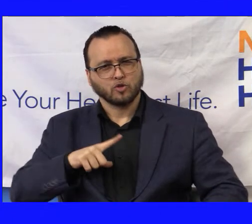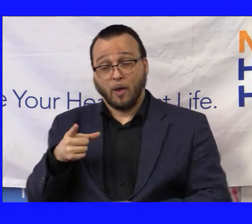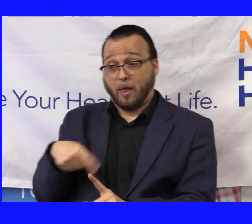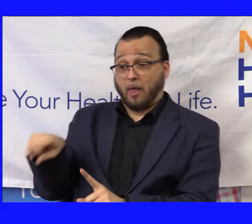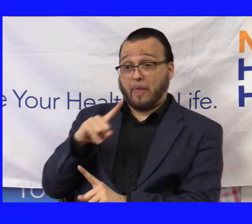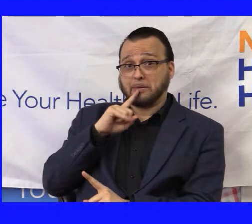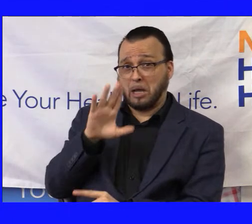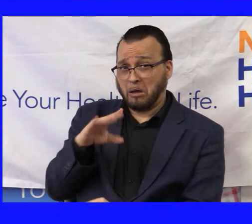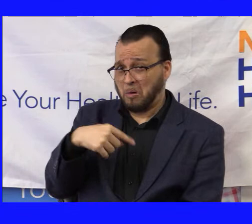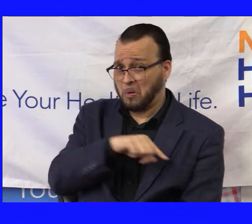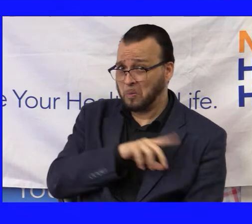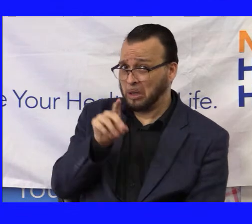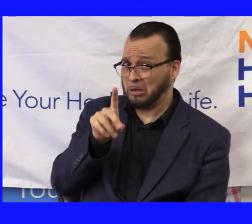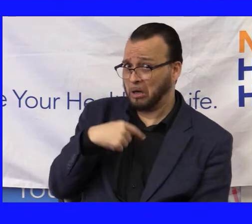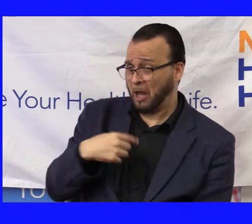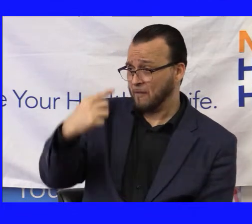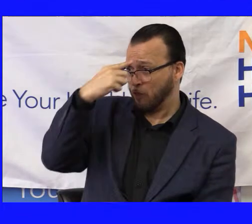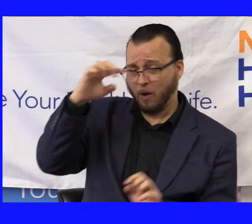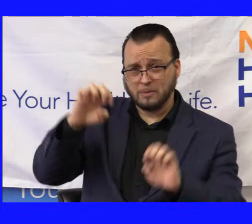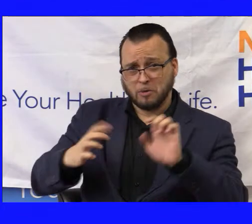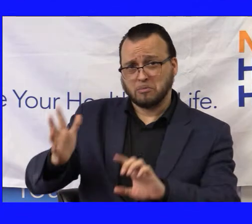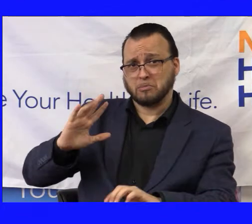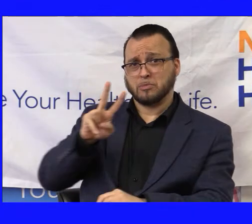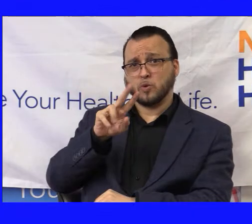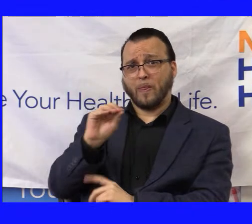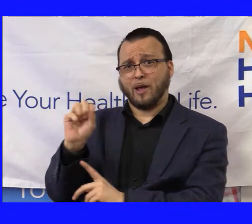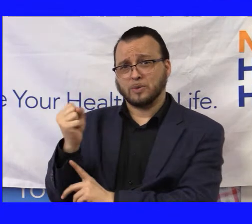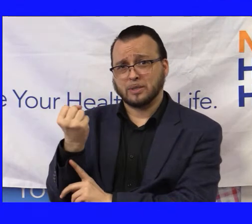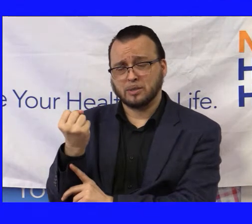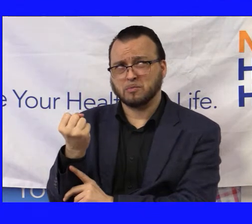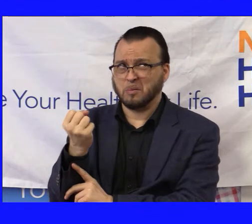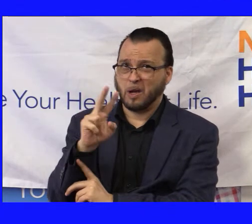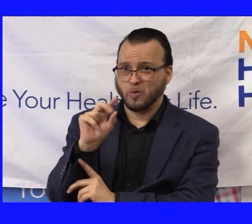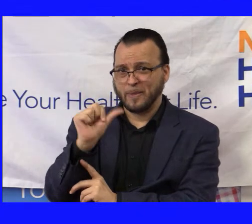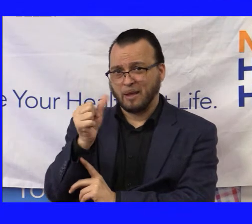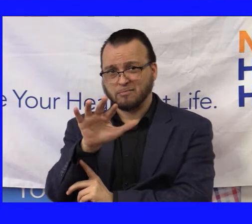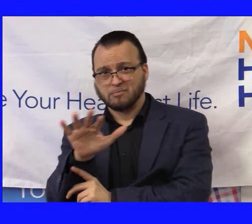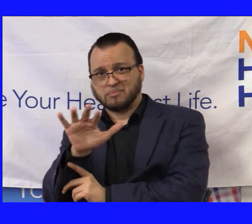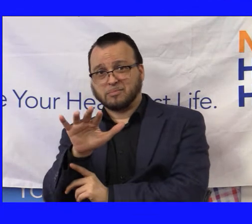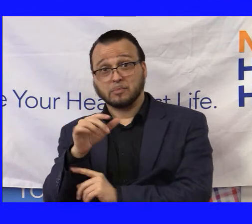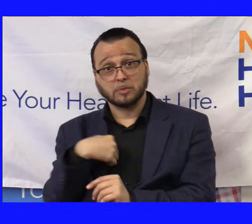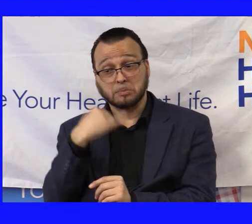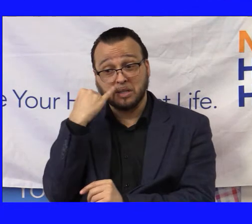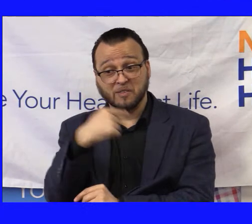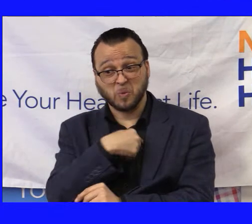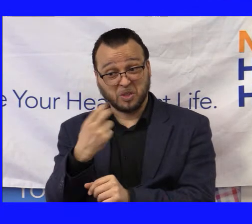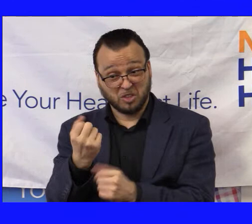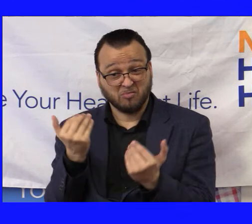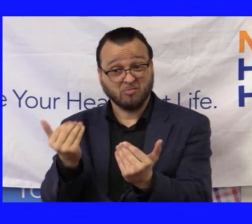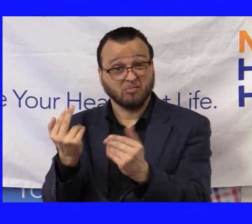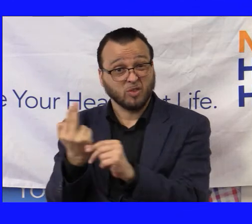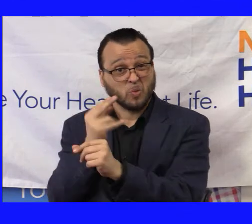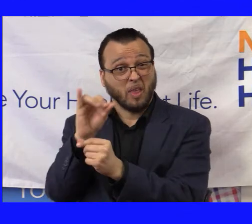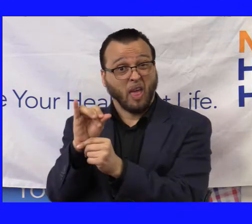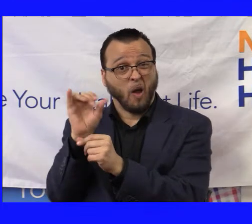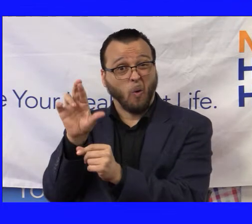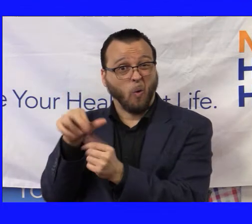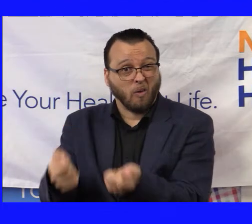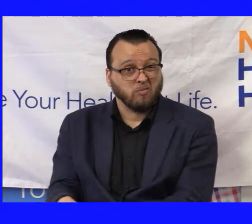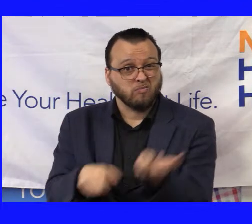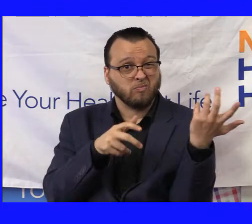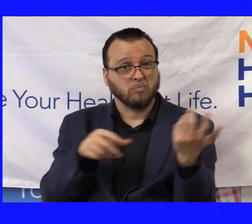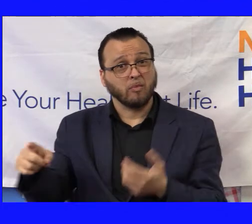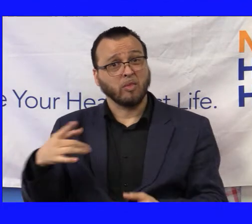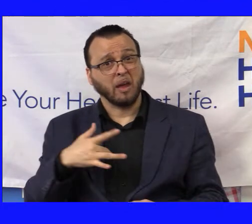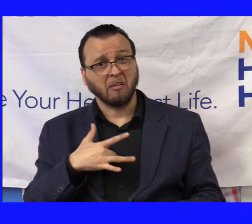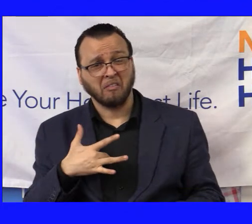thought experiment in late 2000s, I should say early 2010s, around whether we should be using such a practice. And they thought that it was actually